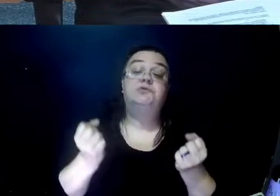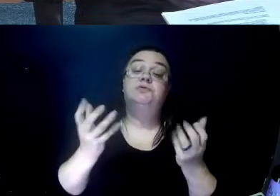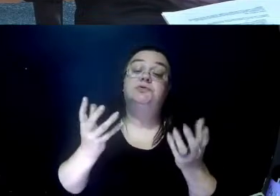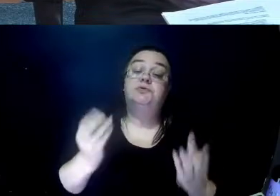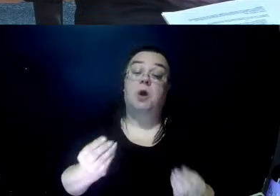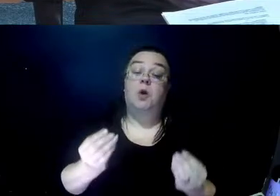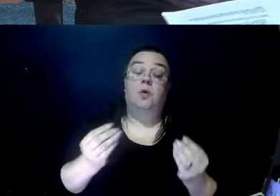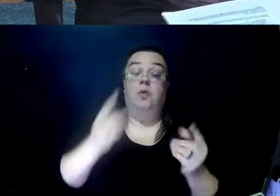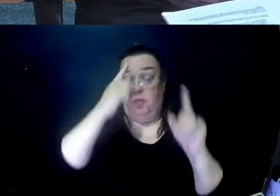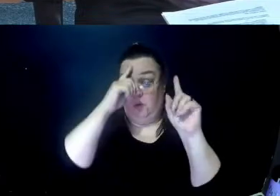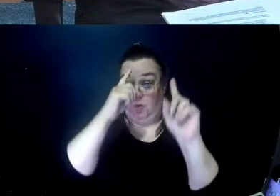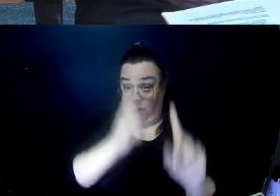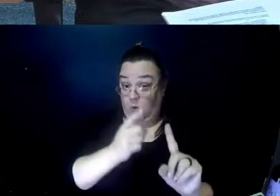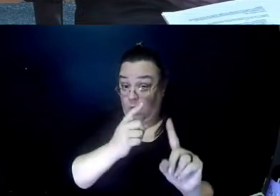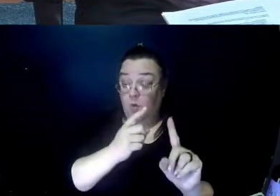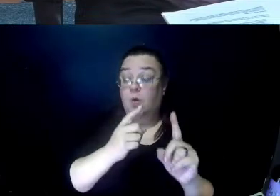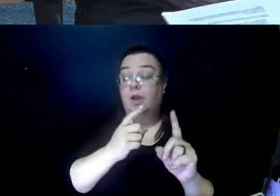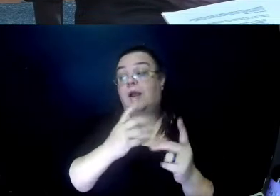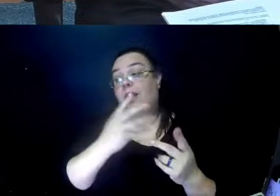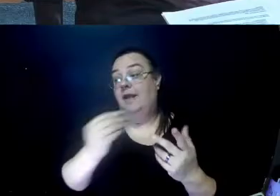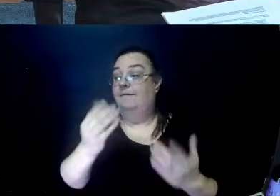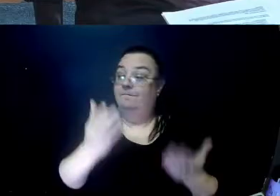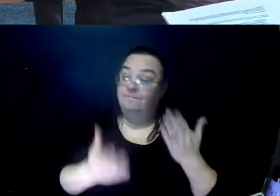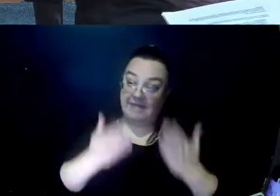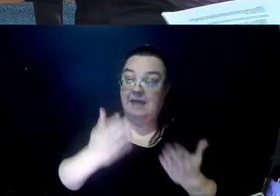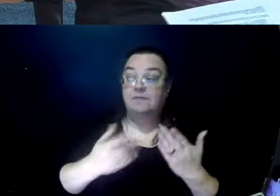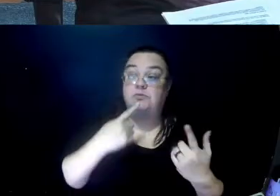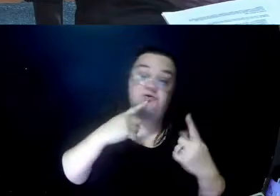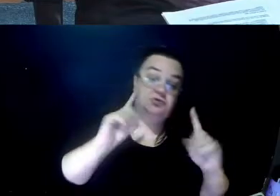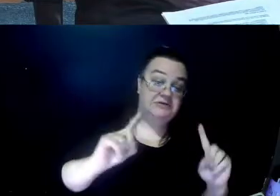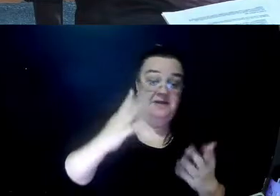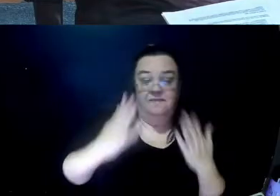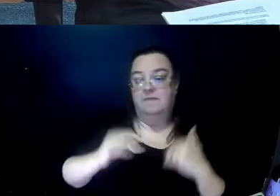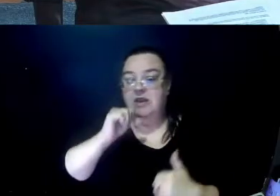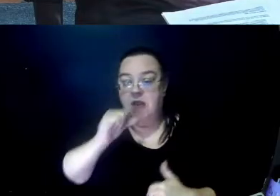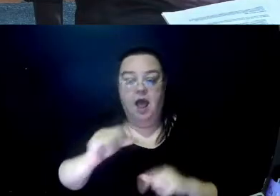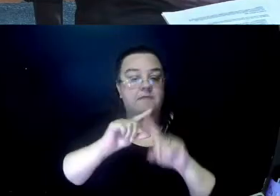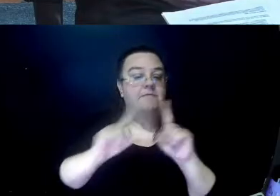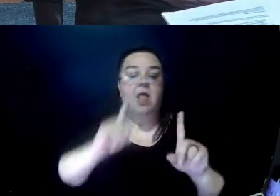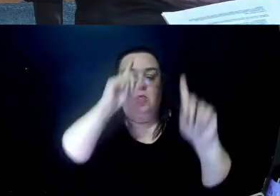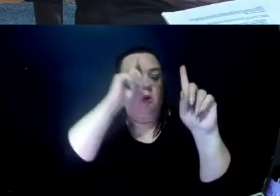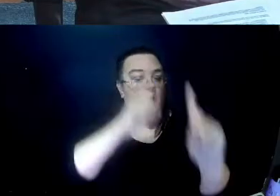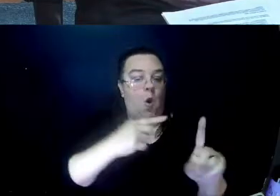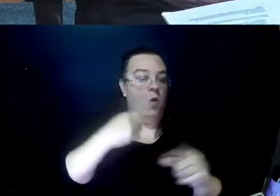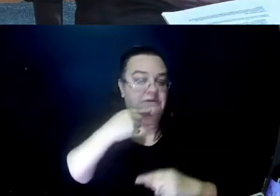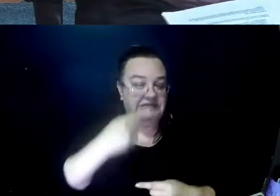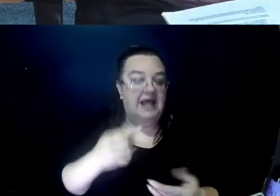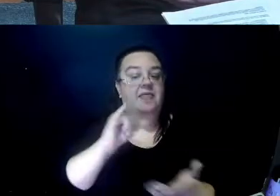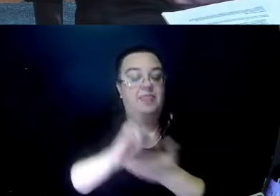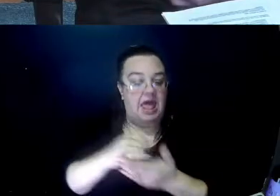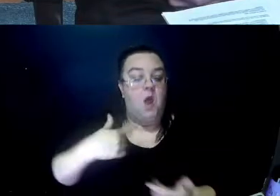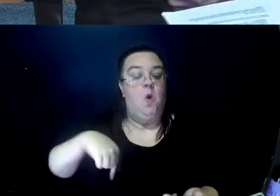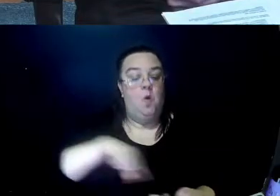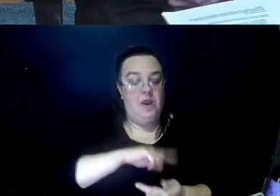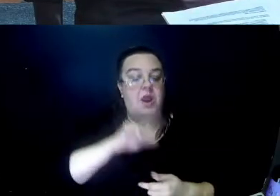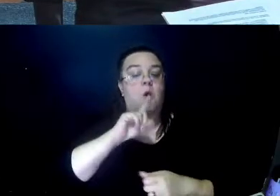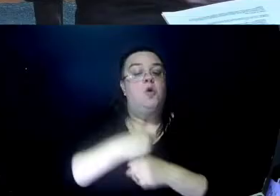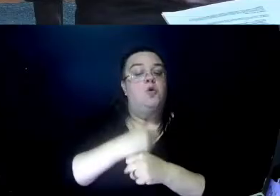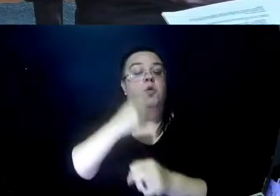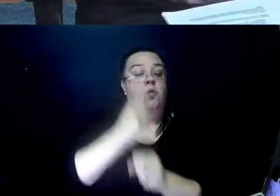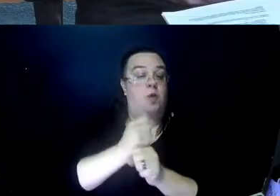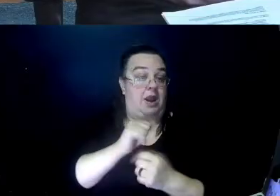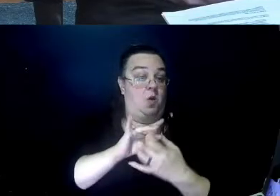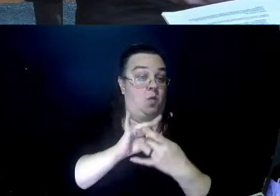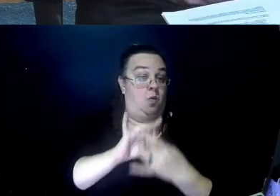the goal, and maybe it was achieved and maybe it wasn't, but the goal was to say we are creating a relationship